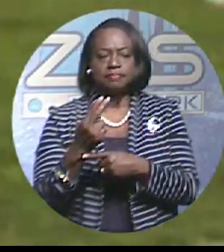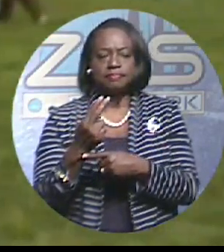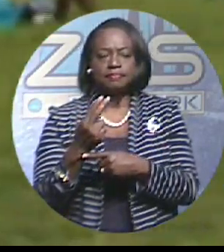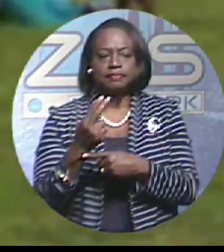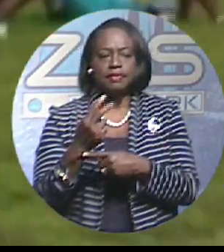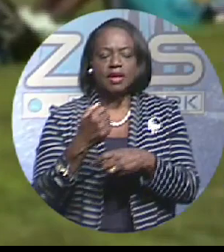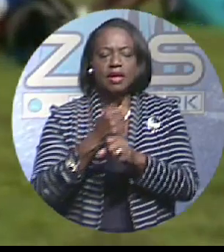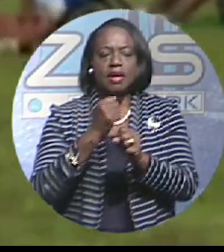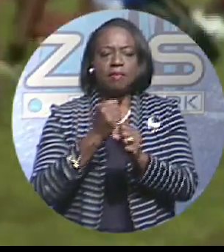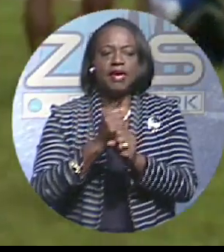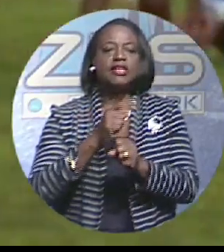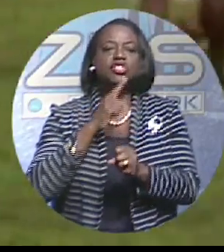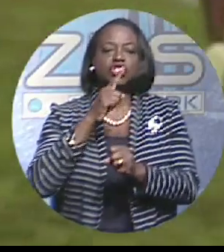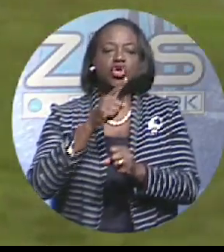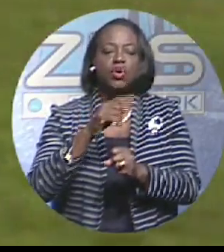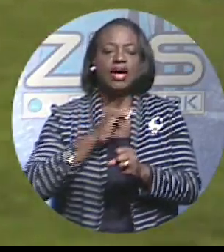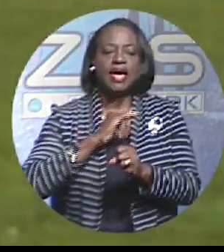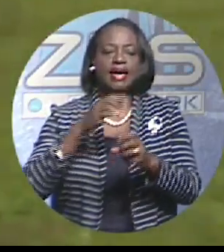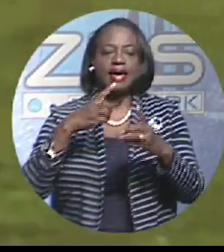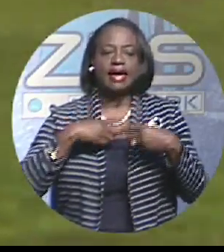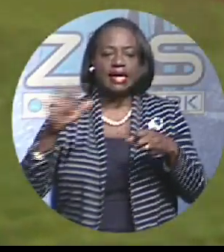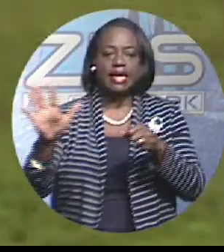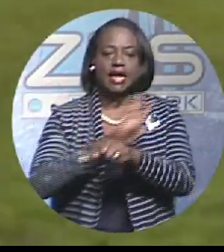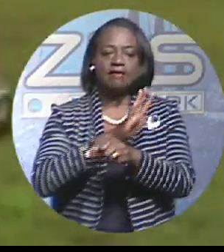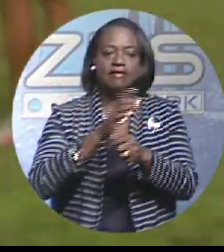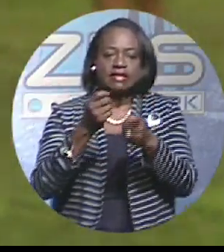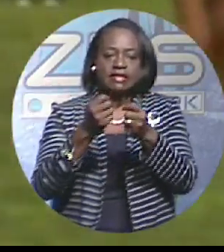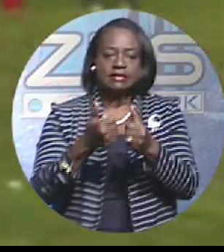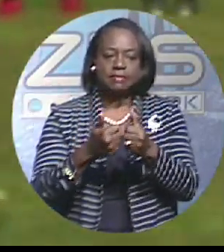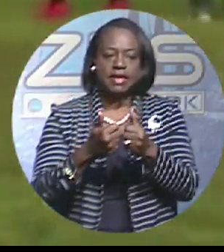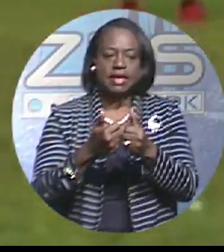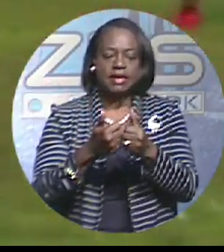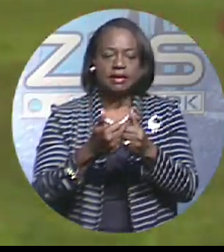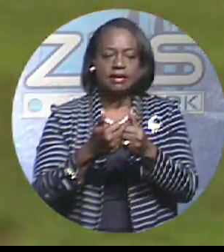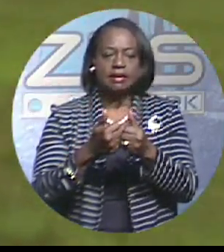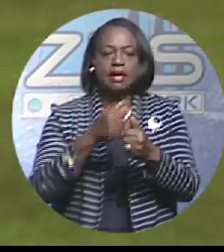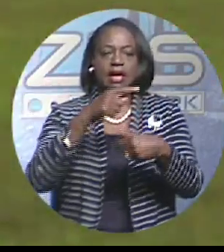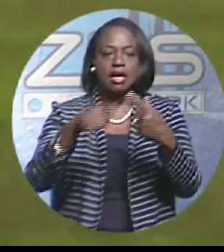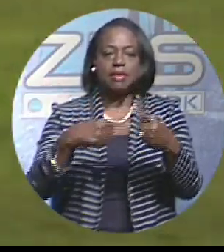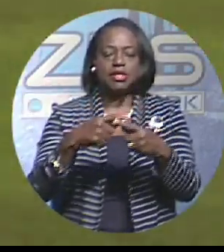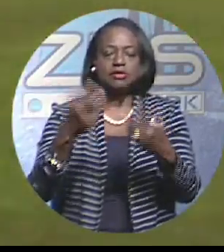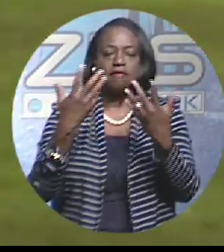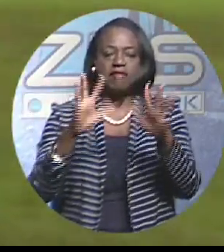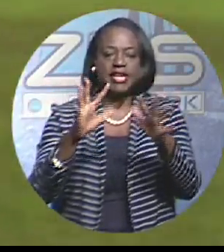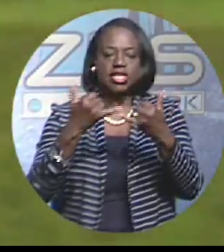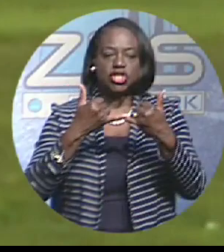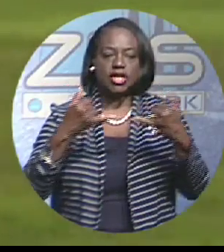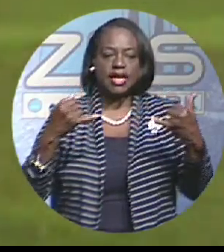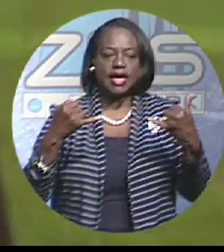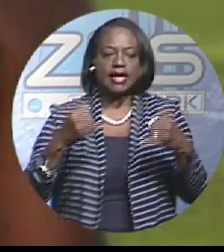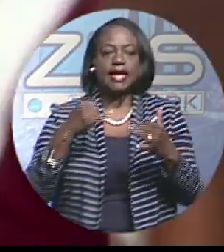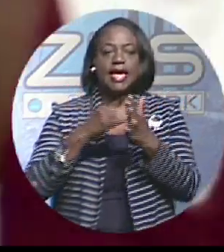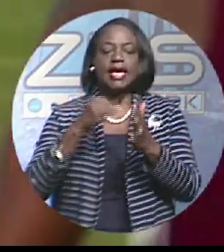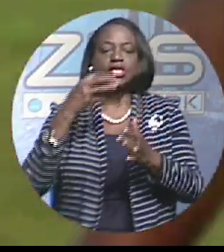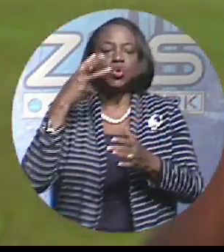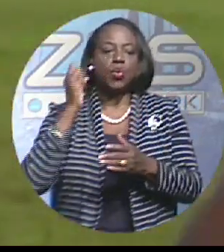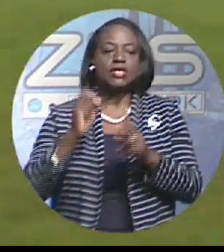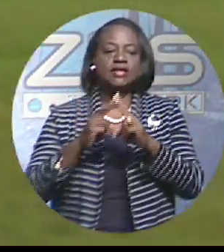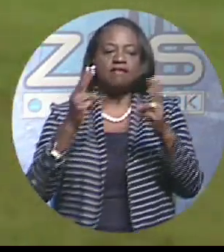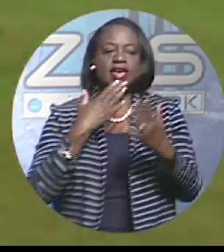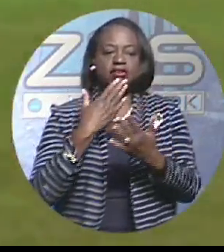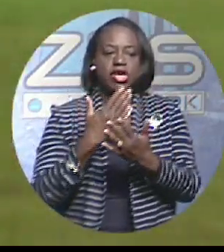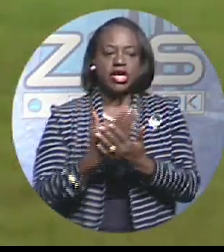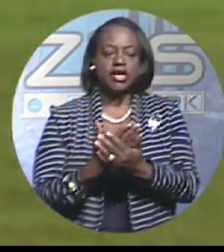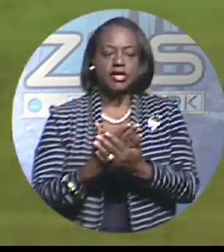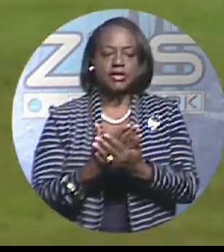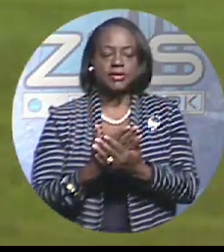got off with enough speed in order for me to drive coming under the finish line. How was the competition? It was very good.